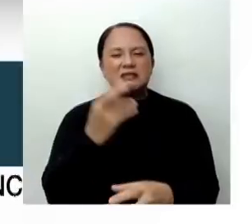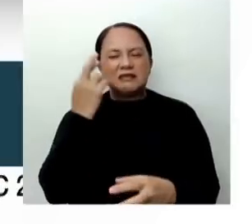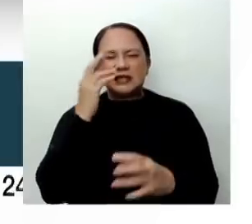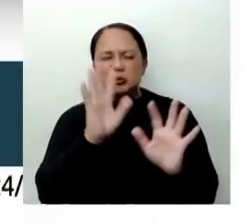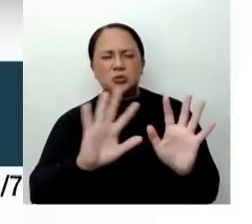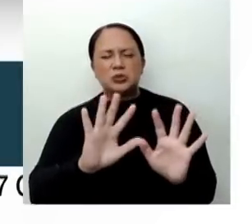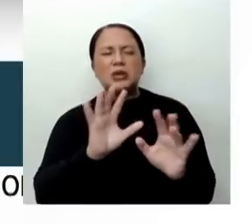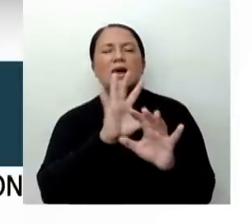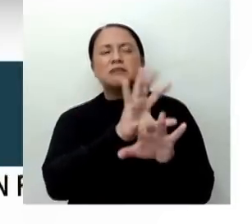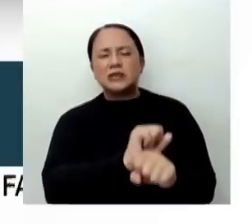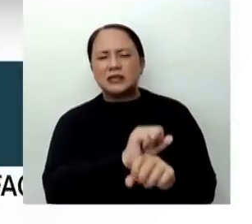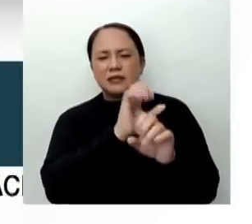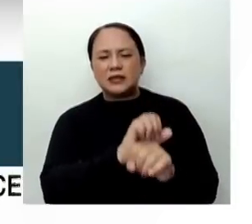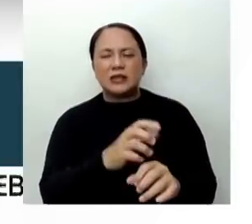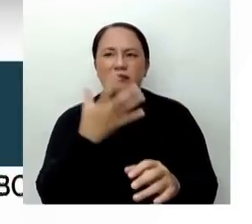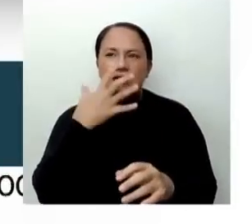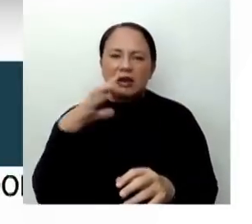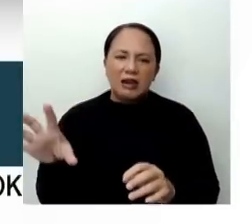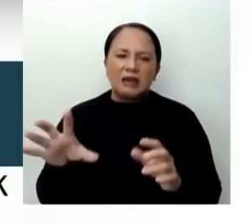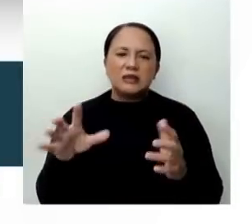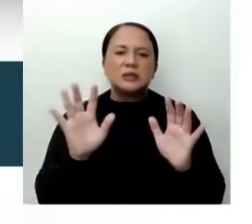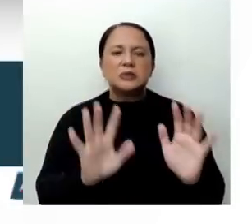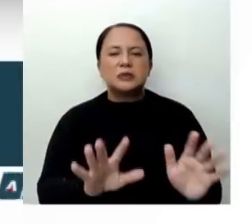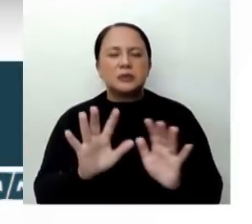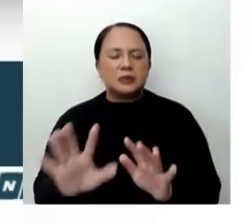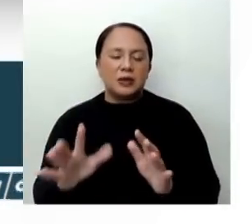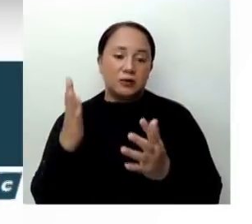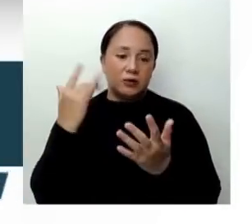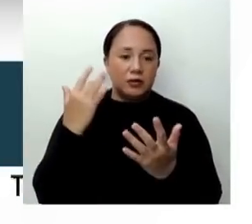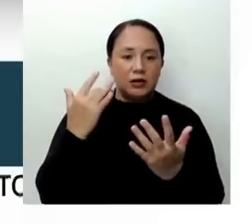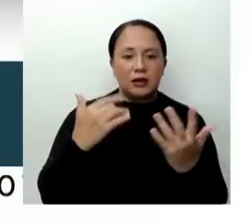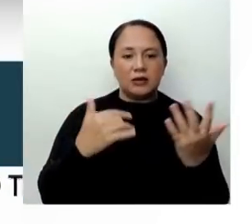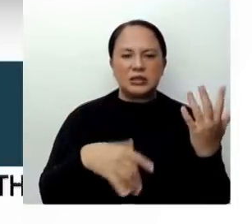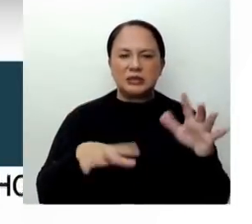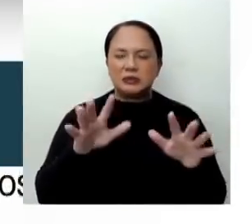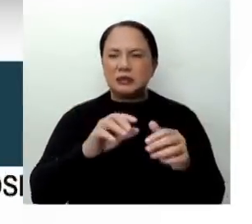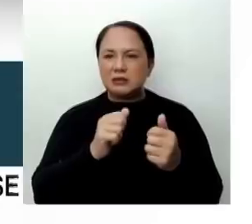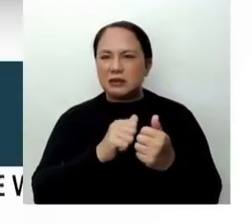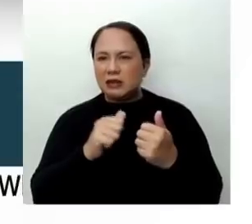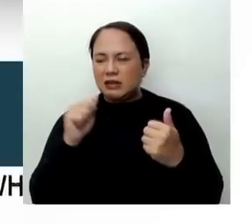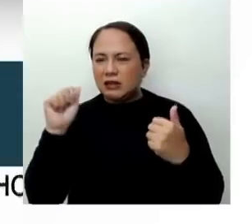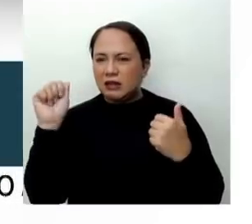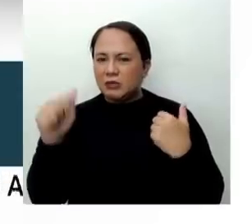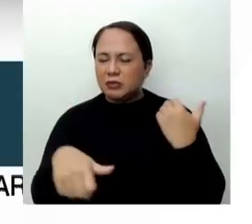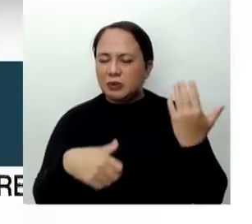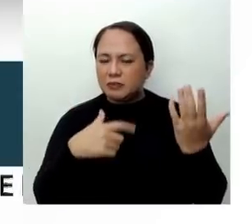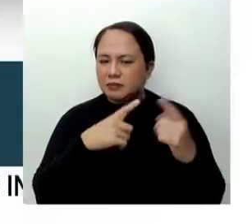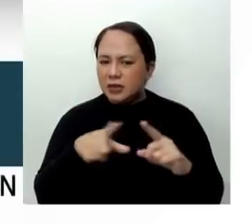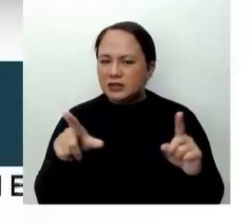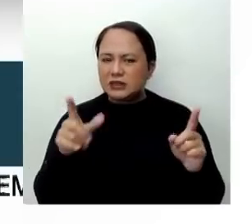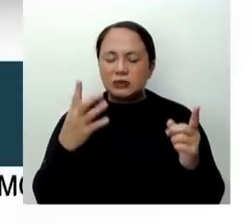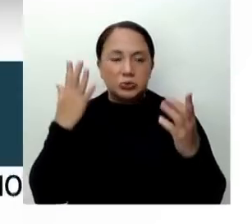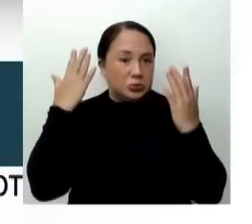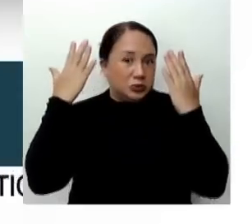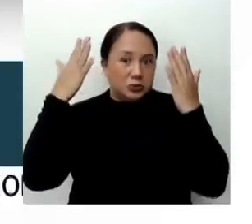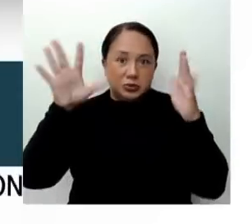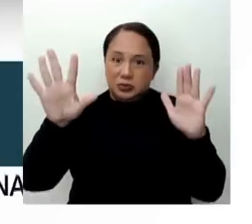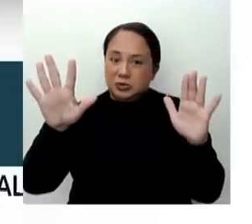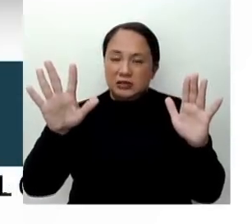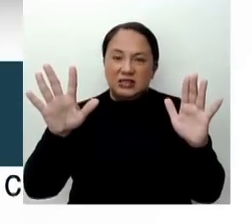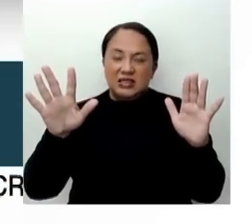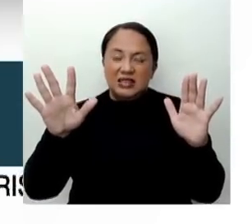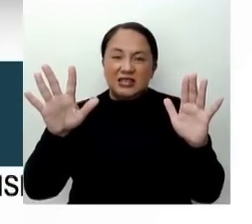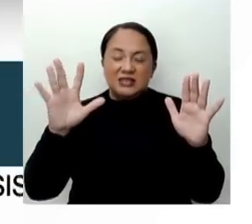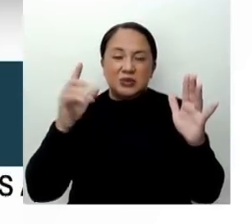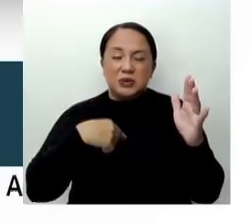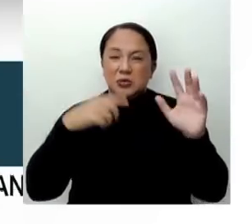tayo pag mainit, mag-relax tayo kasi lalayo yan, tataas. But you know, hindi natin alam ang behavior ngayon ng